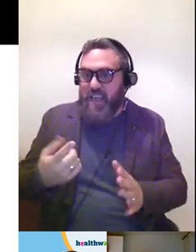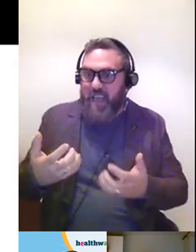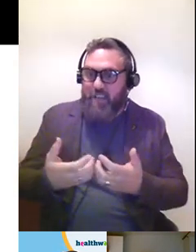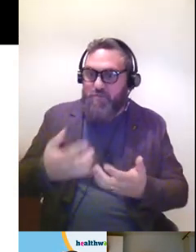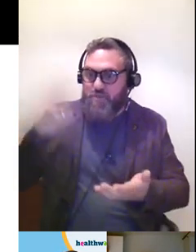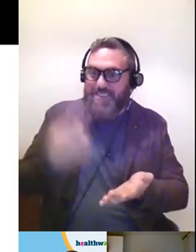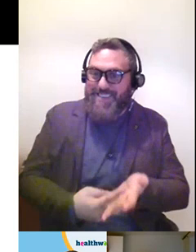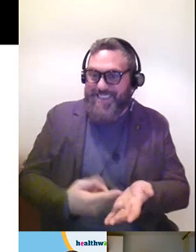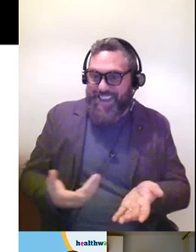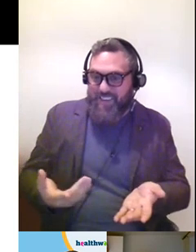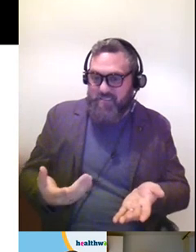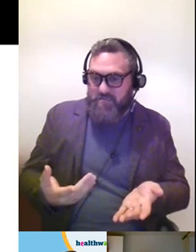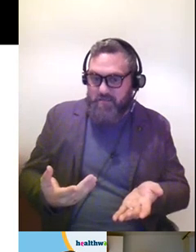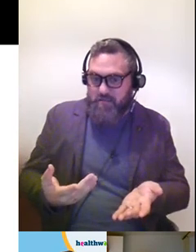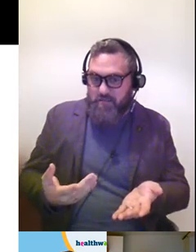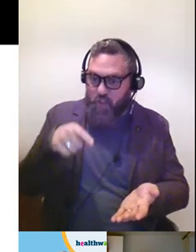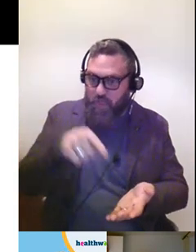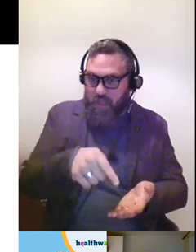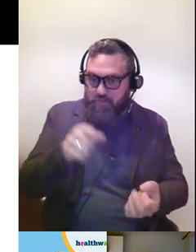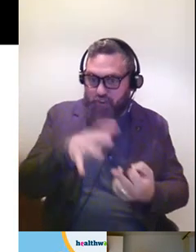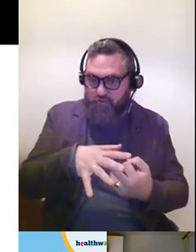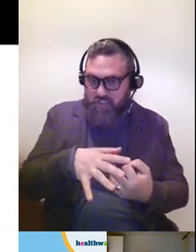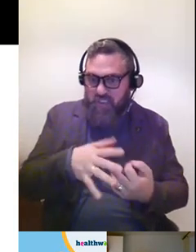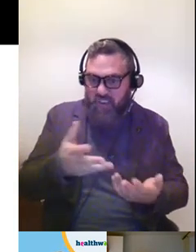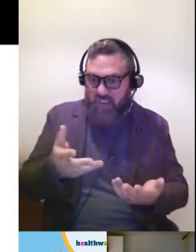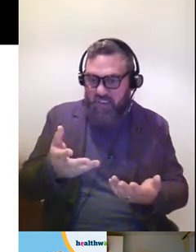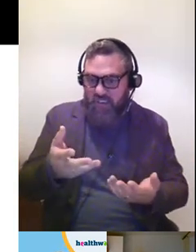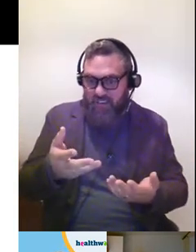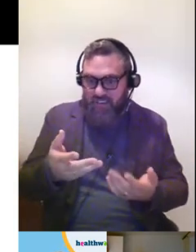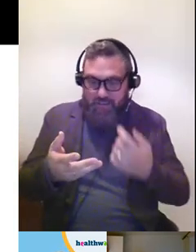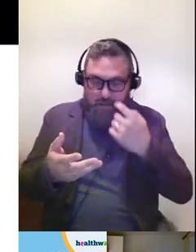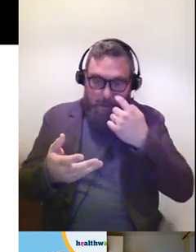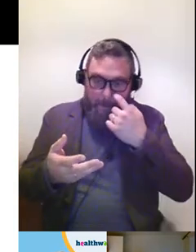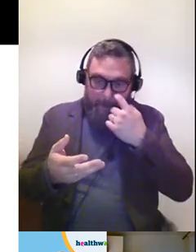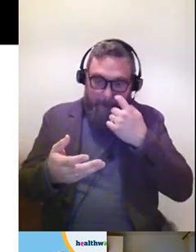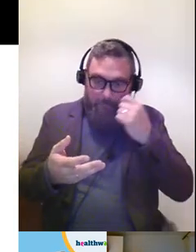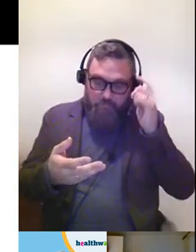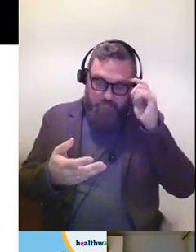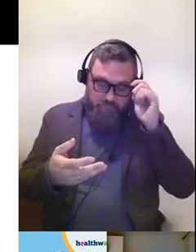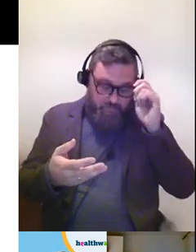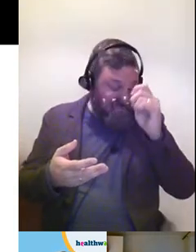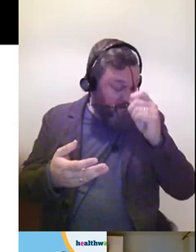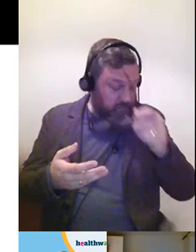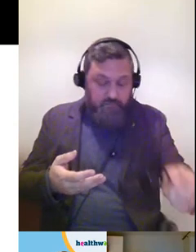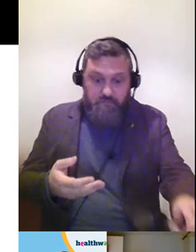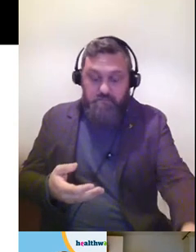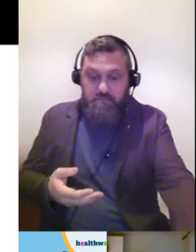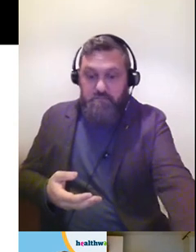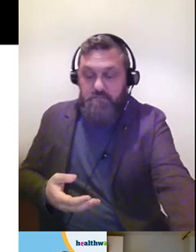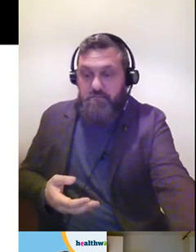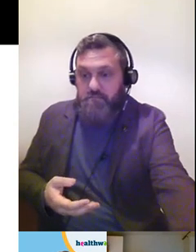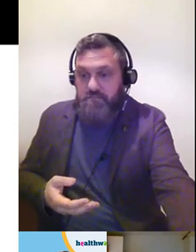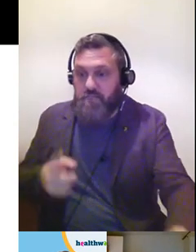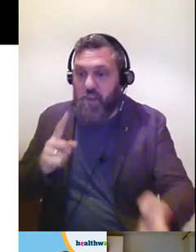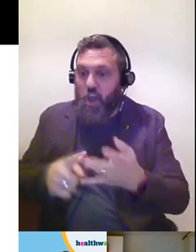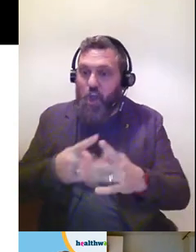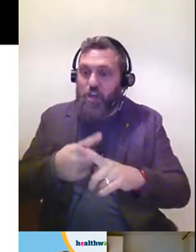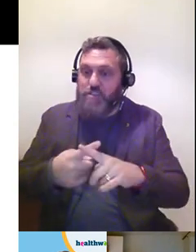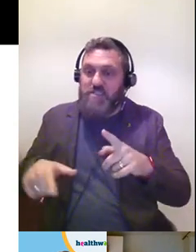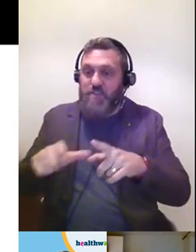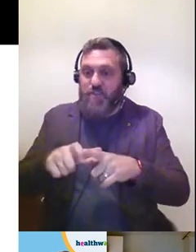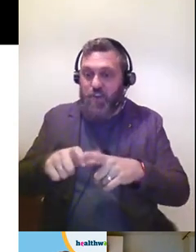to move forward with this priority. And I would just put in the brief statement there that Oxford Health has